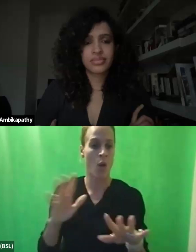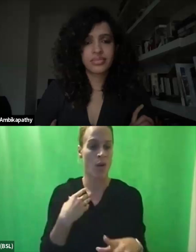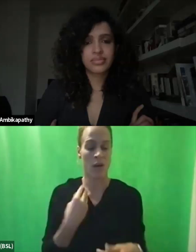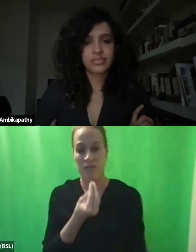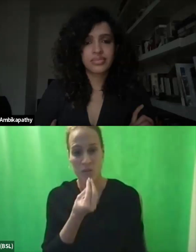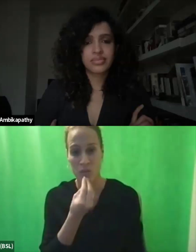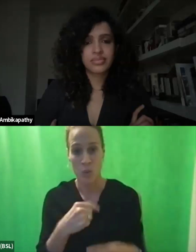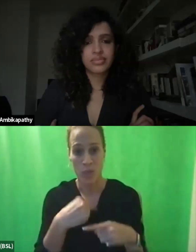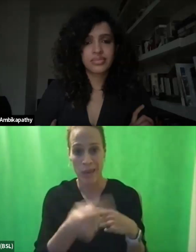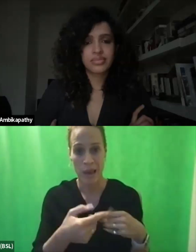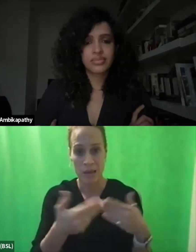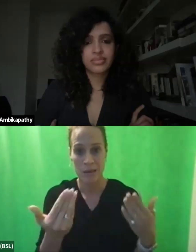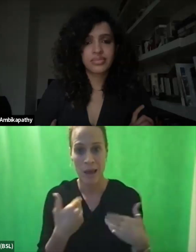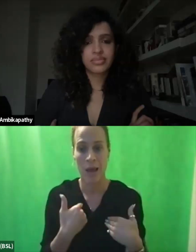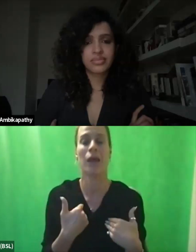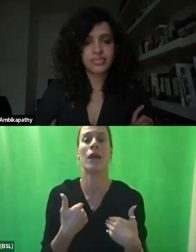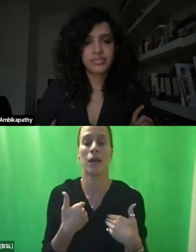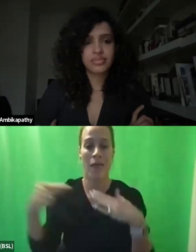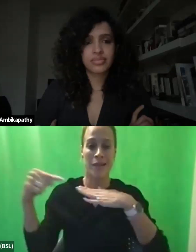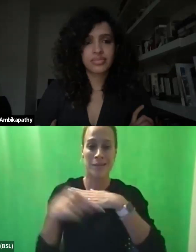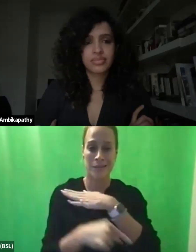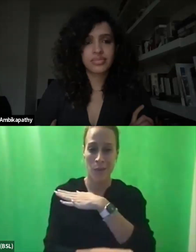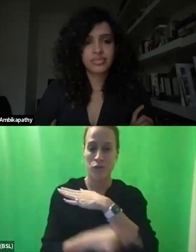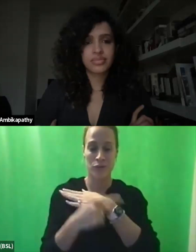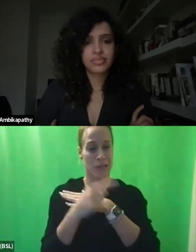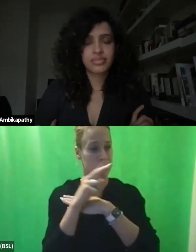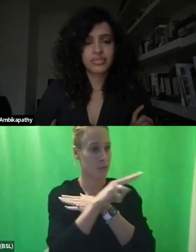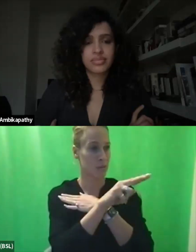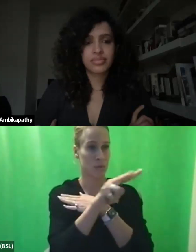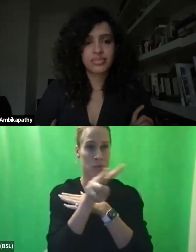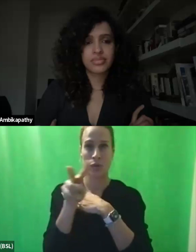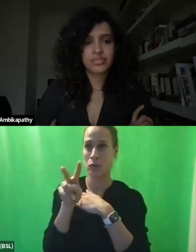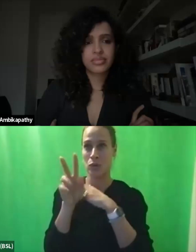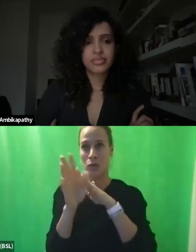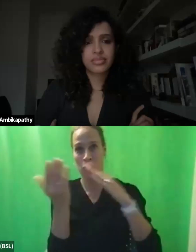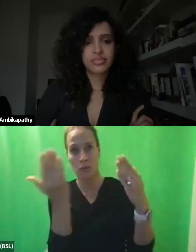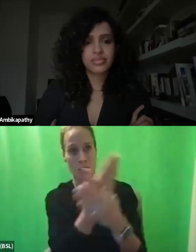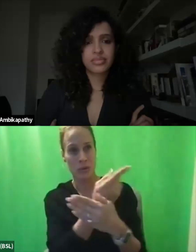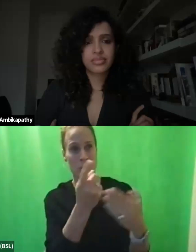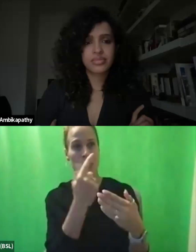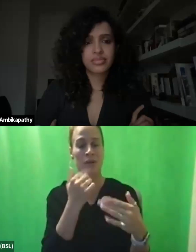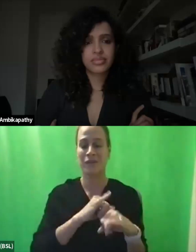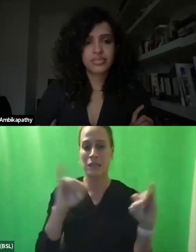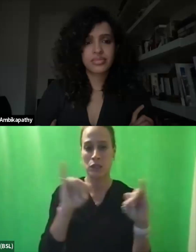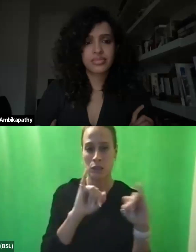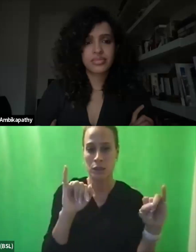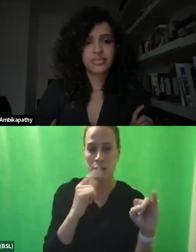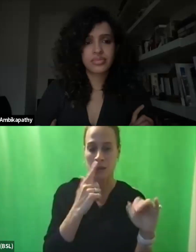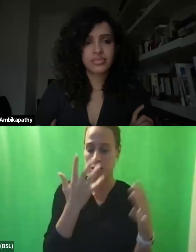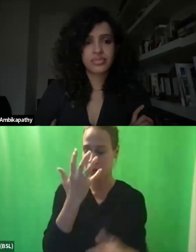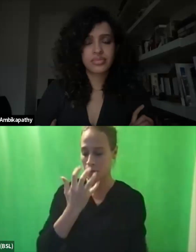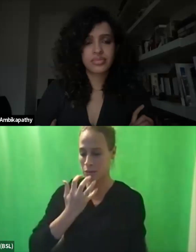day. And the fangs of deprivation look vicious from behind the curtain of misery.